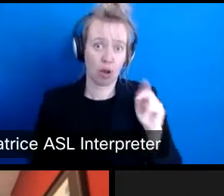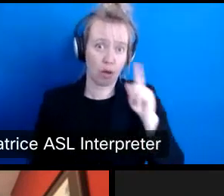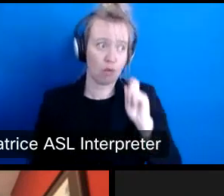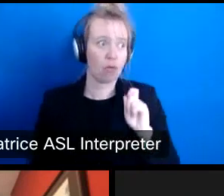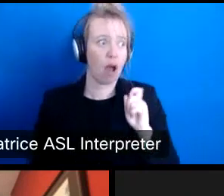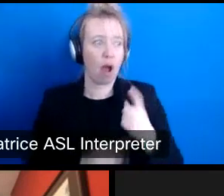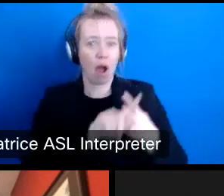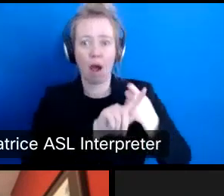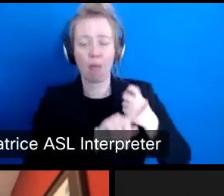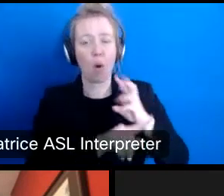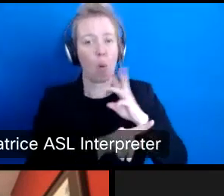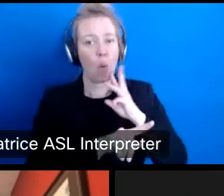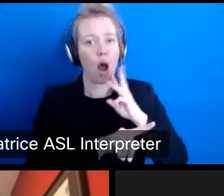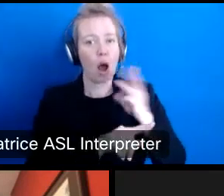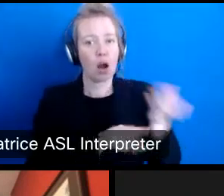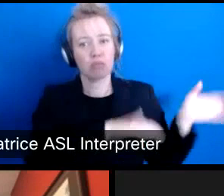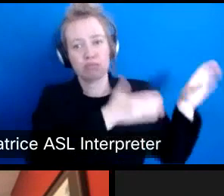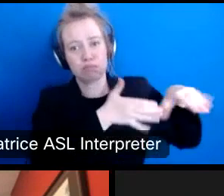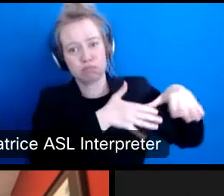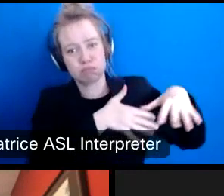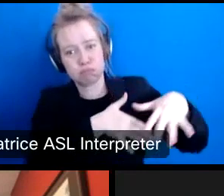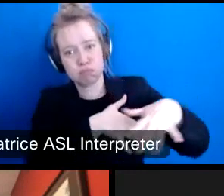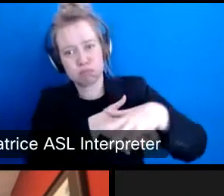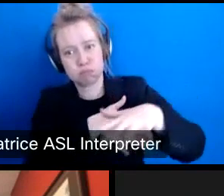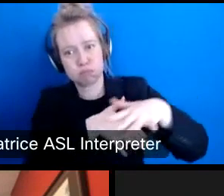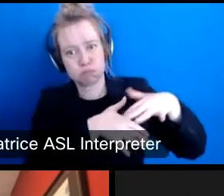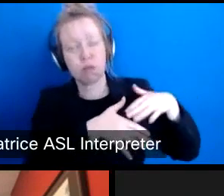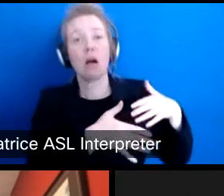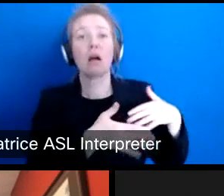goes into Piney Branch, which